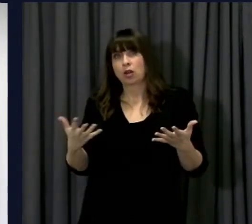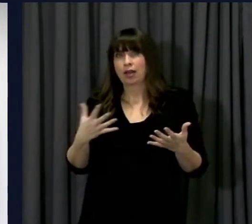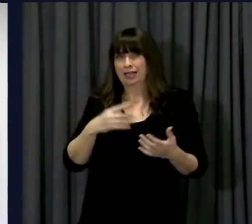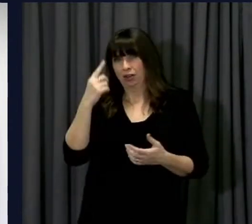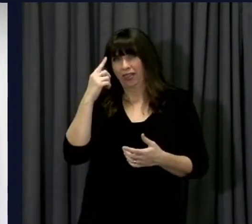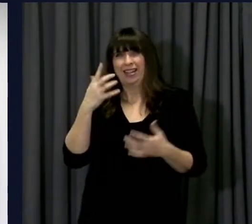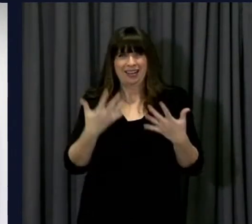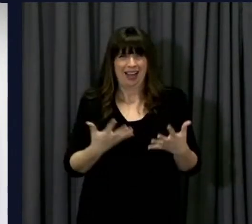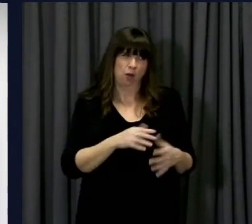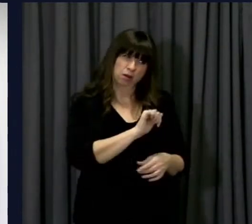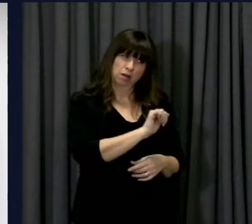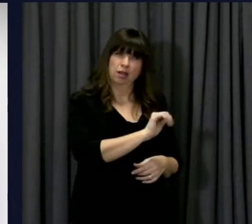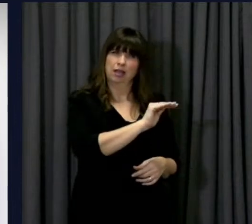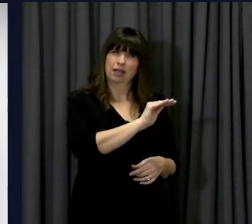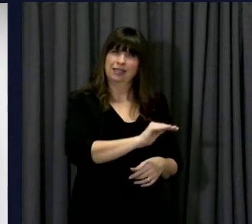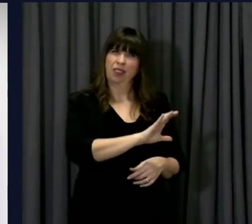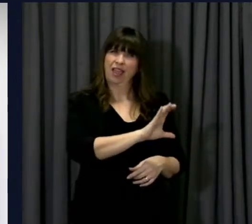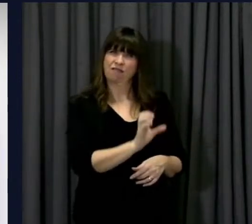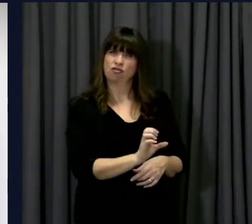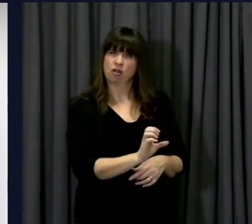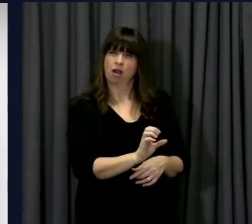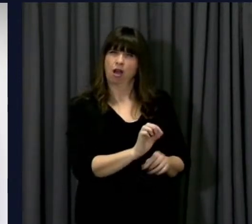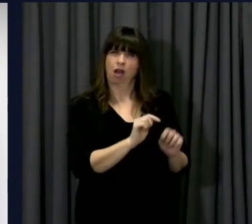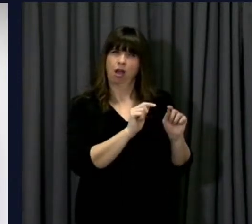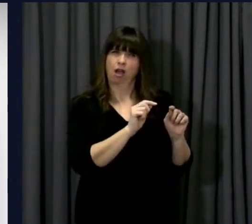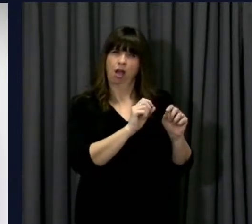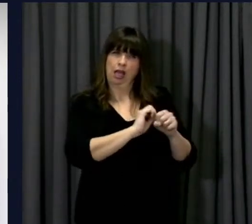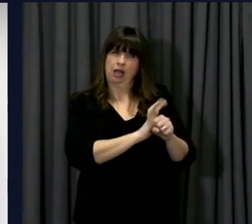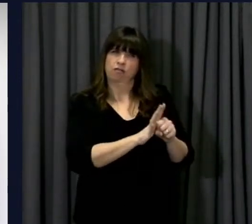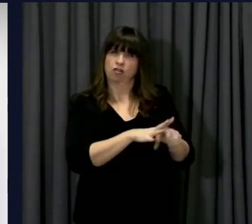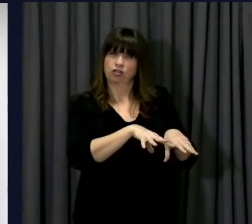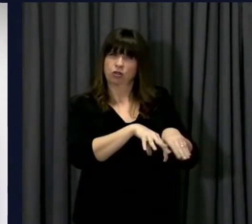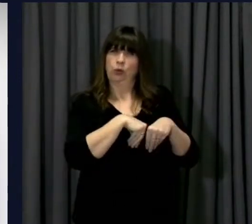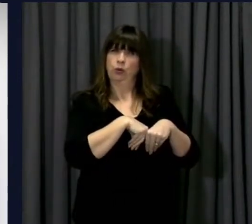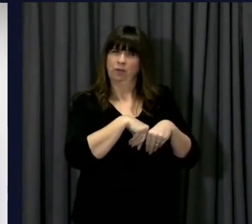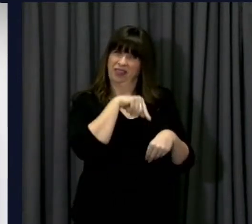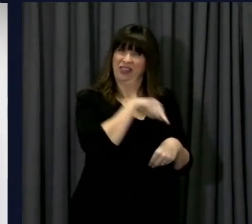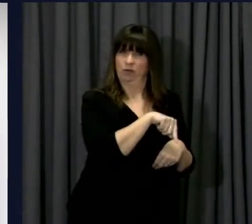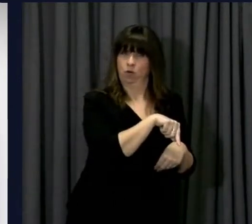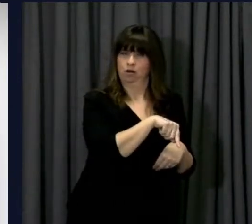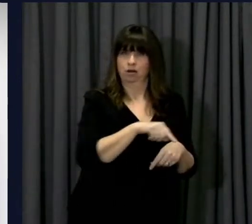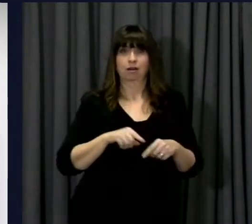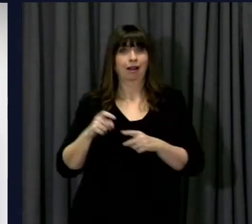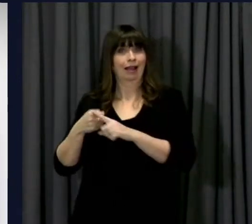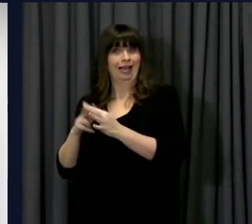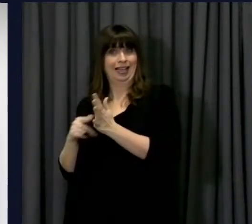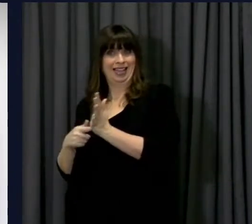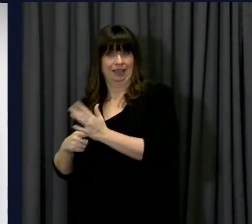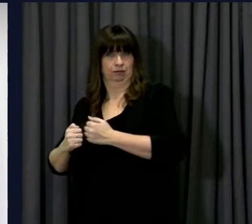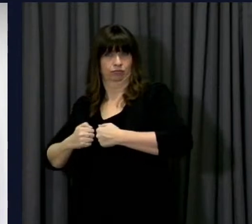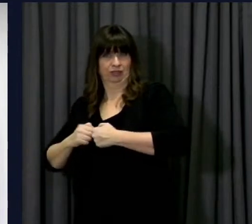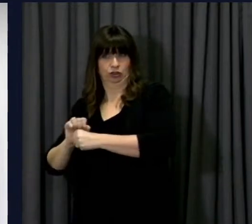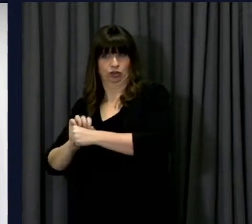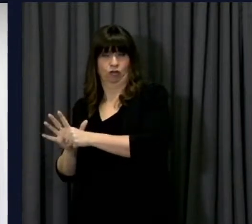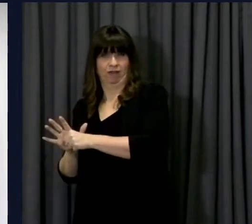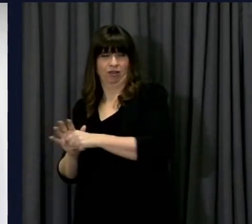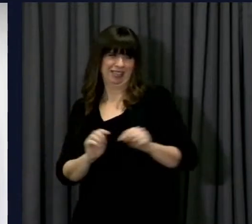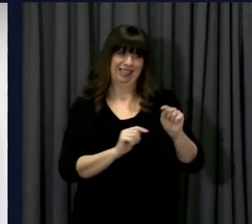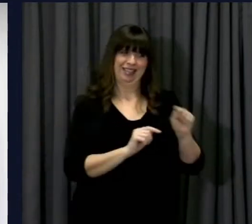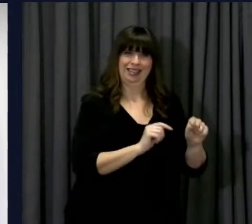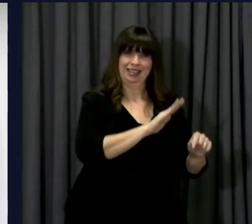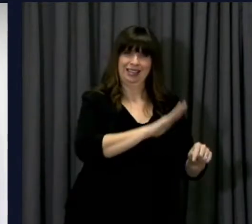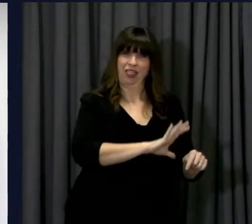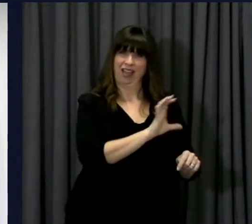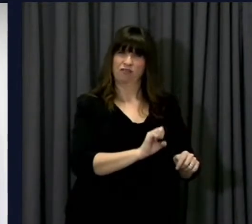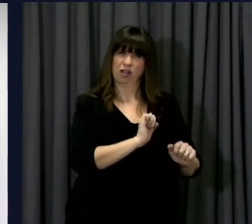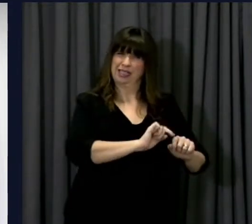3 people may have come into contact to acquire this particular strain of coronavirus. And as we have more information about